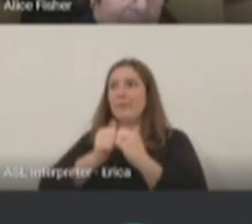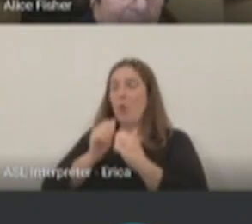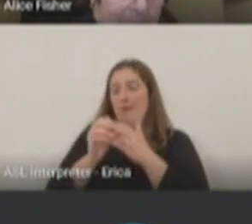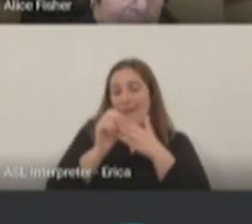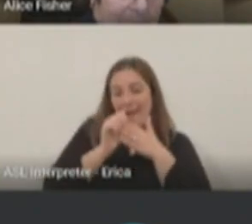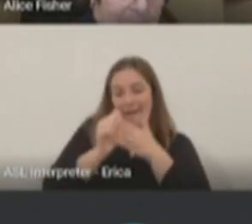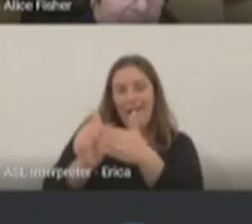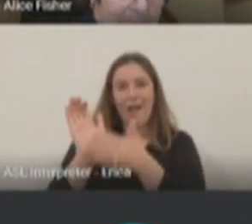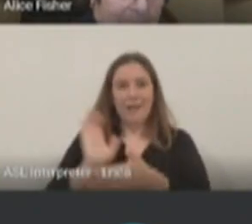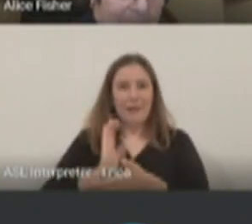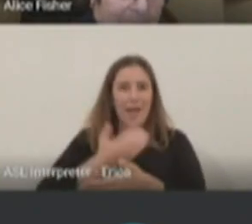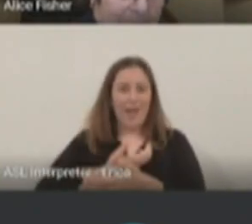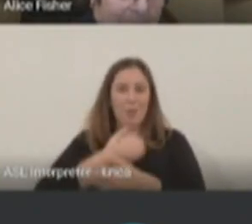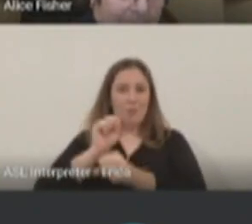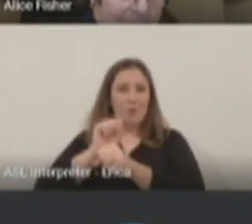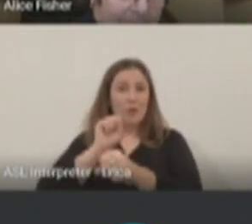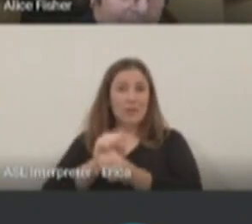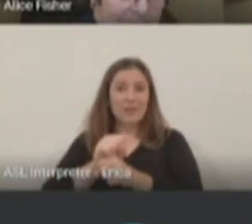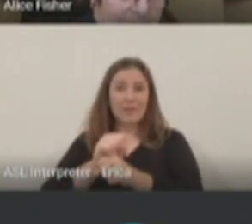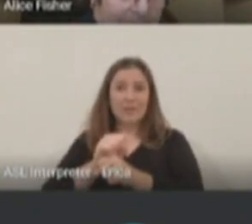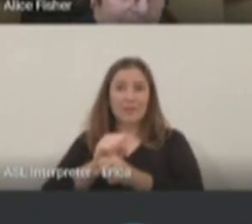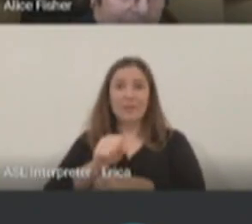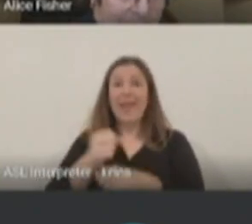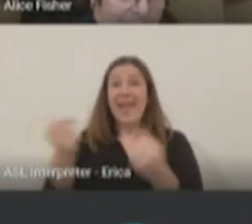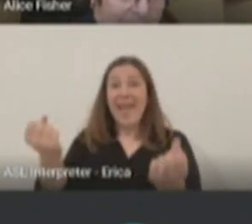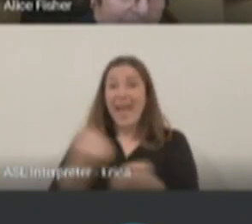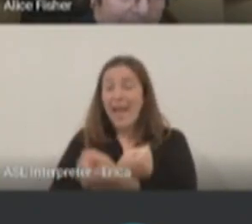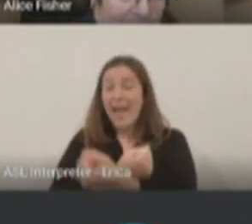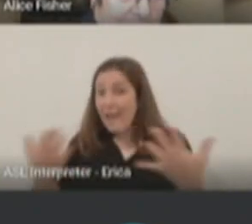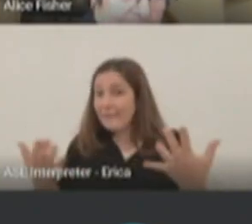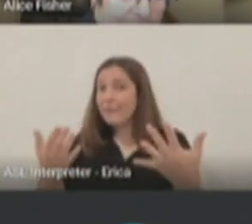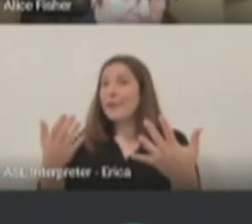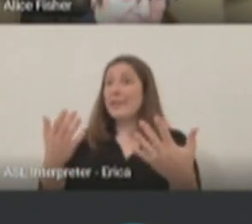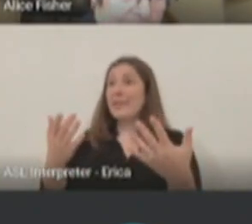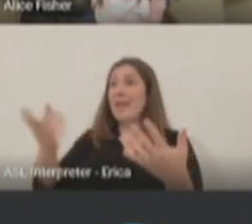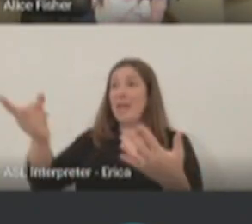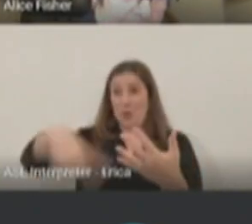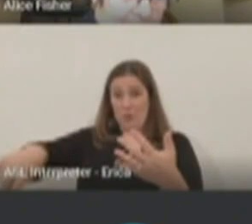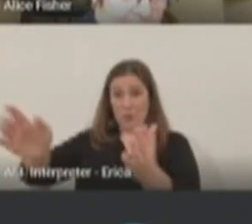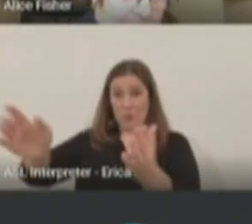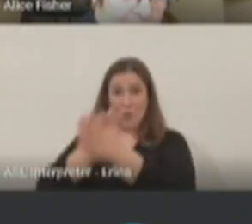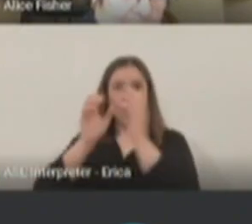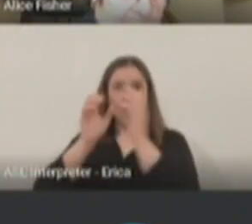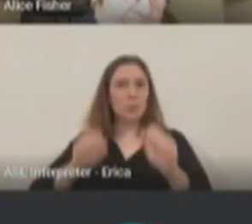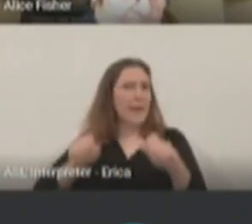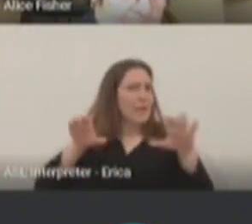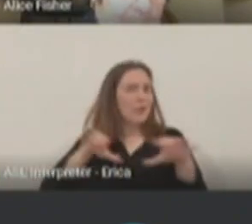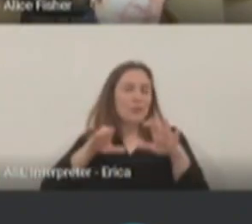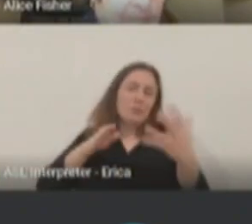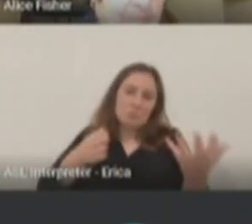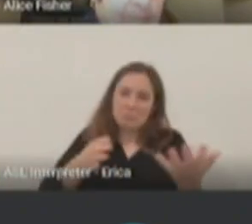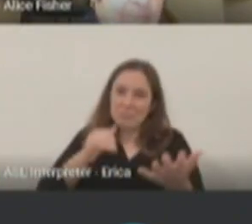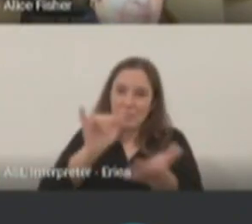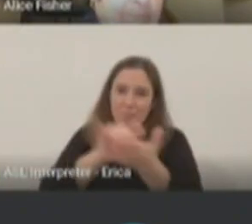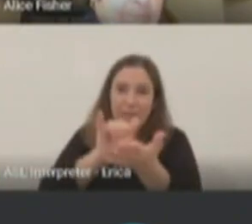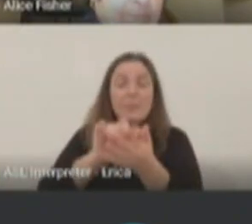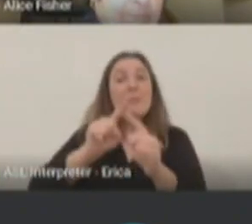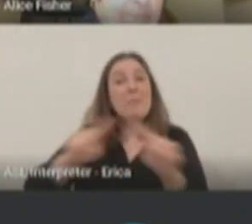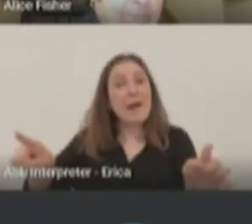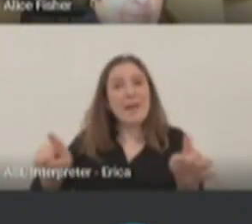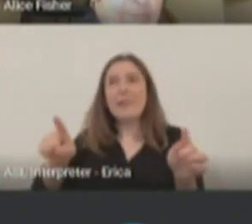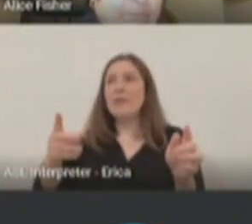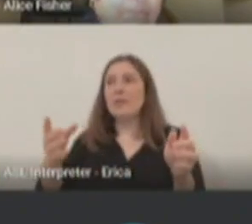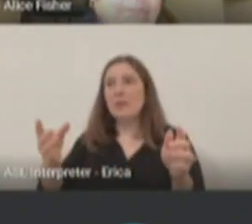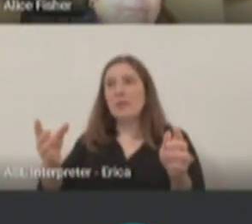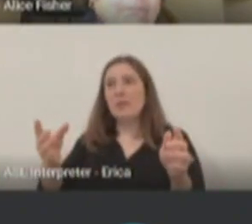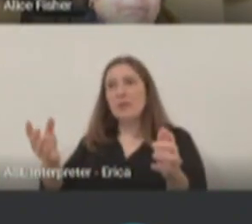people, not everything that is talked about can get accomplished, but that's okay. But to not have had